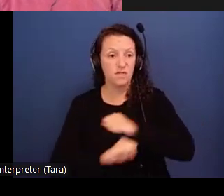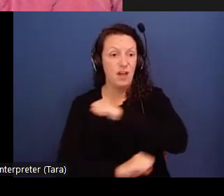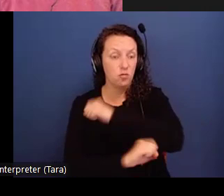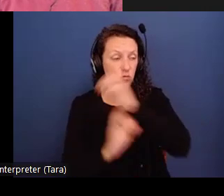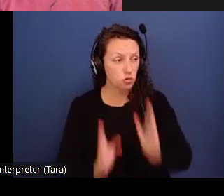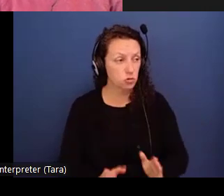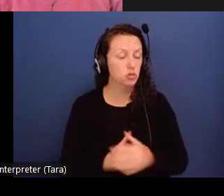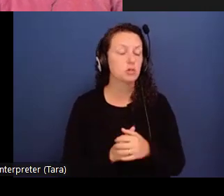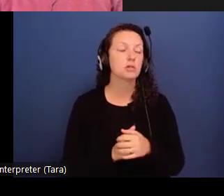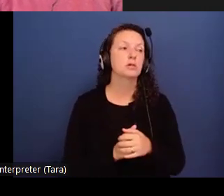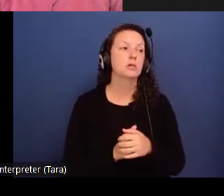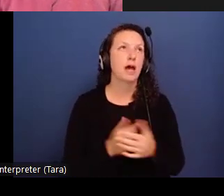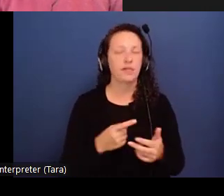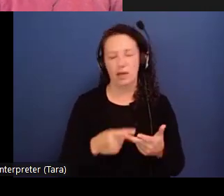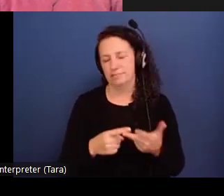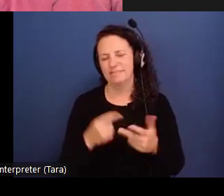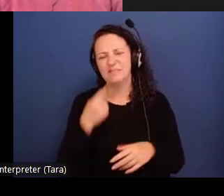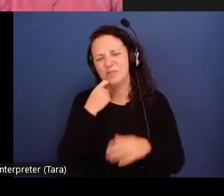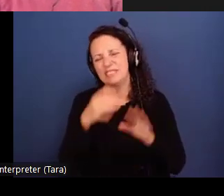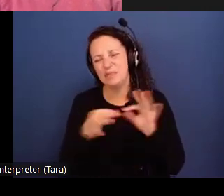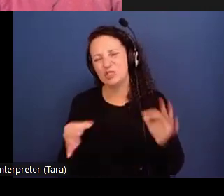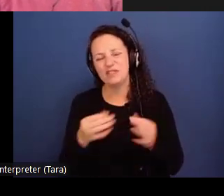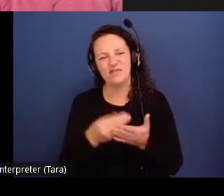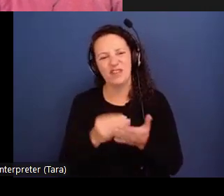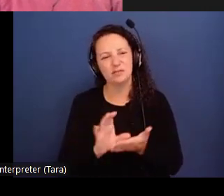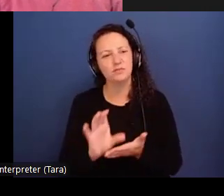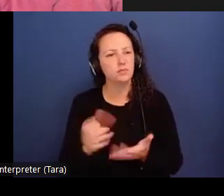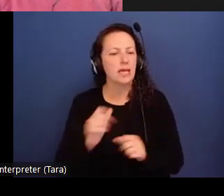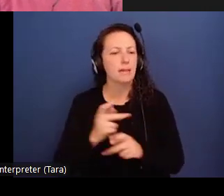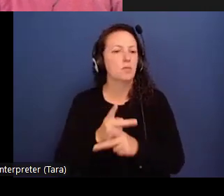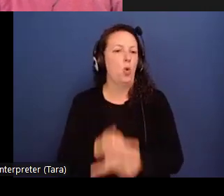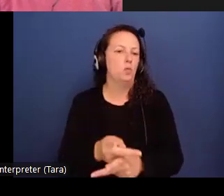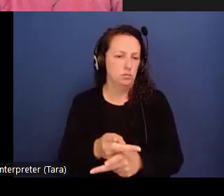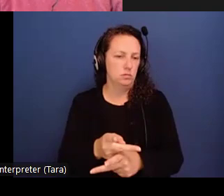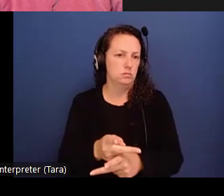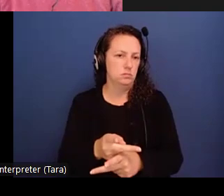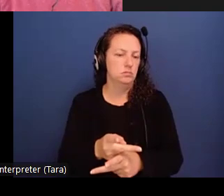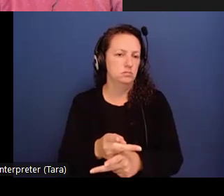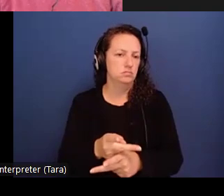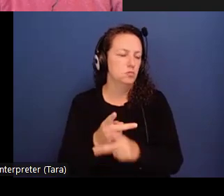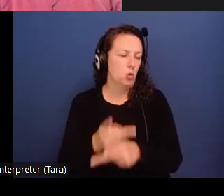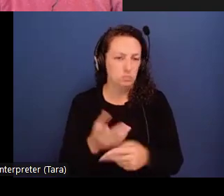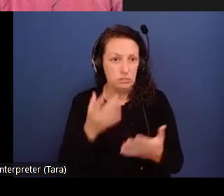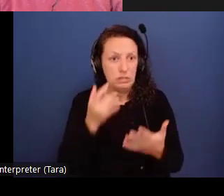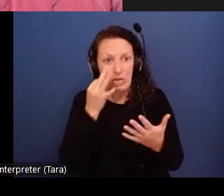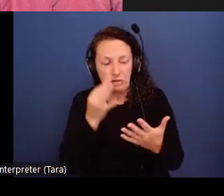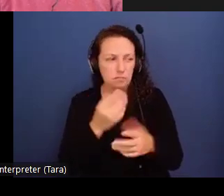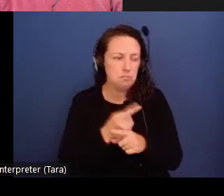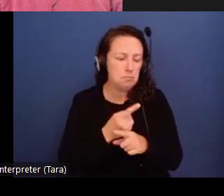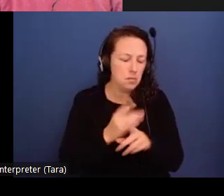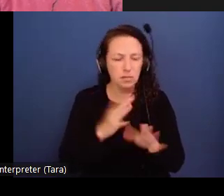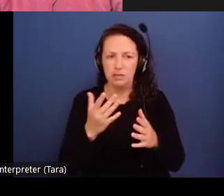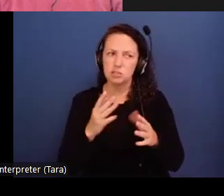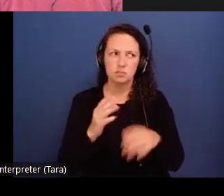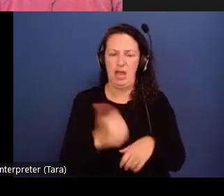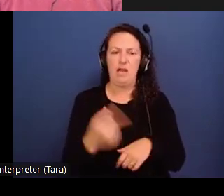is the financial piece that you can apply for a loan as you see fit. It's open to everybody. And